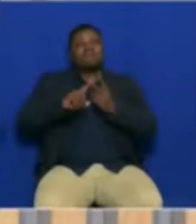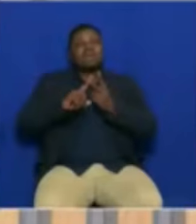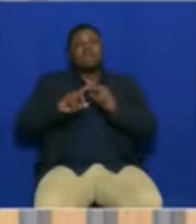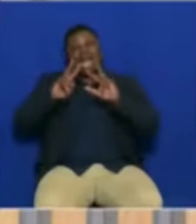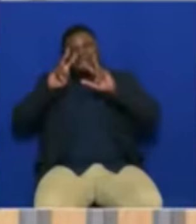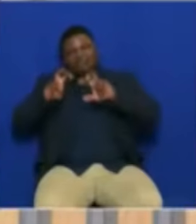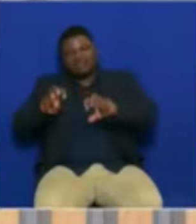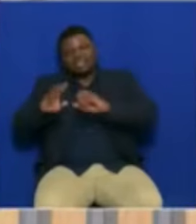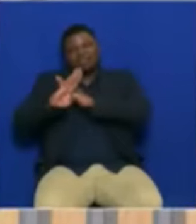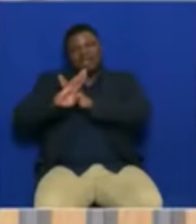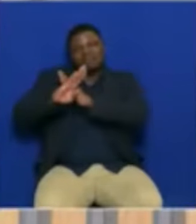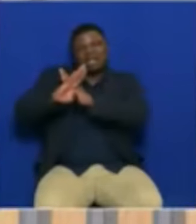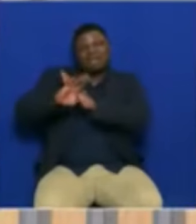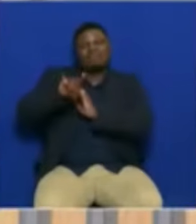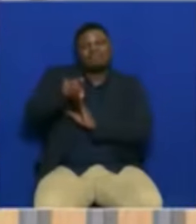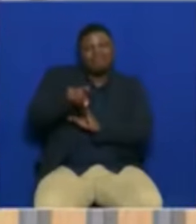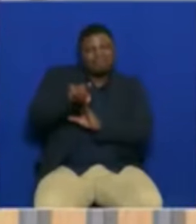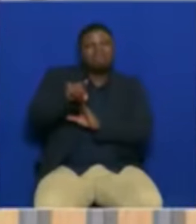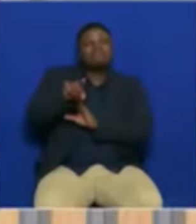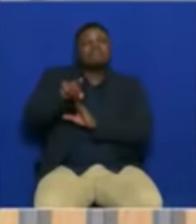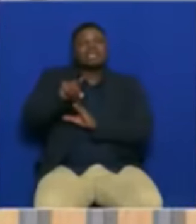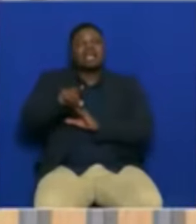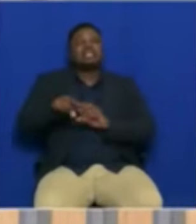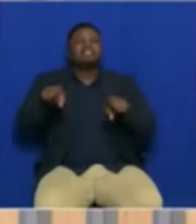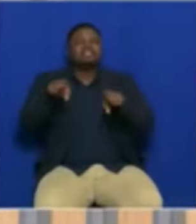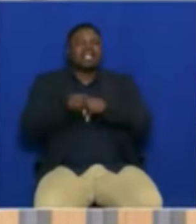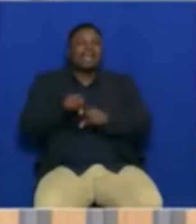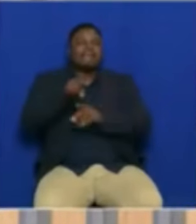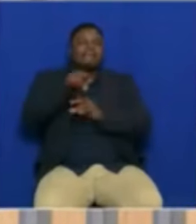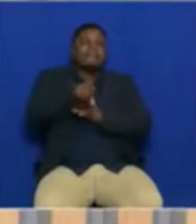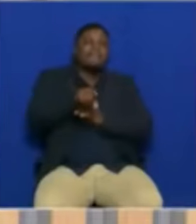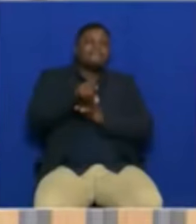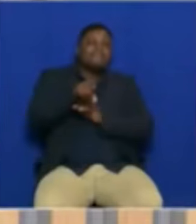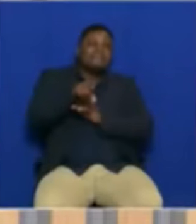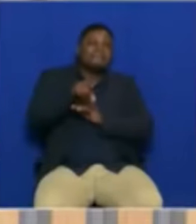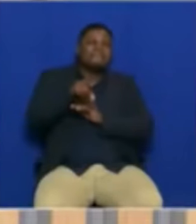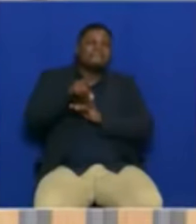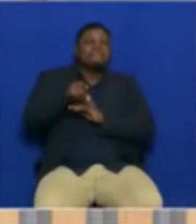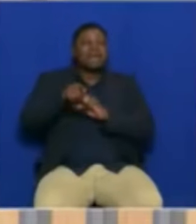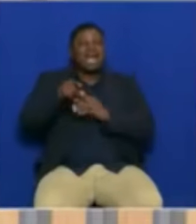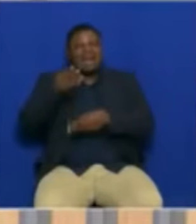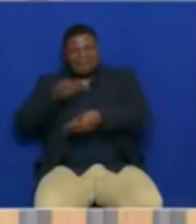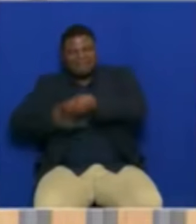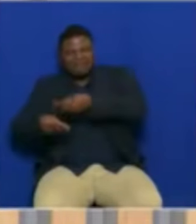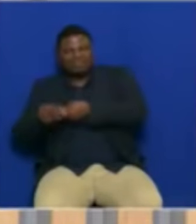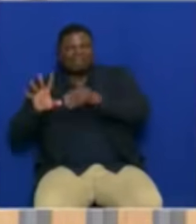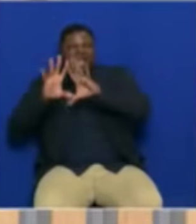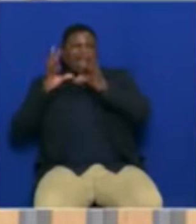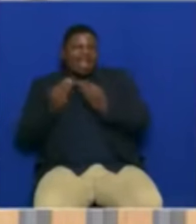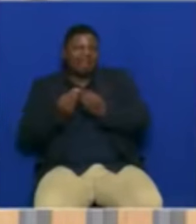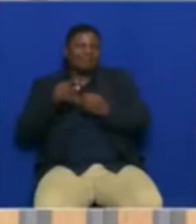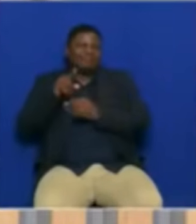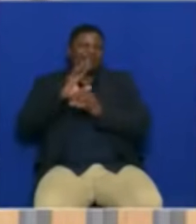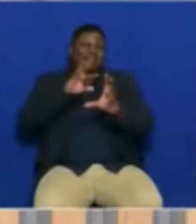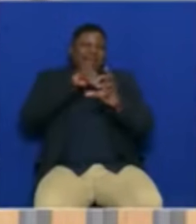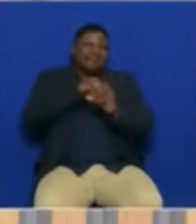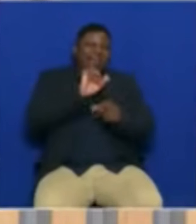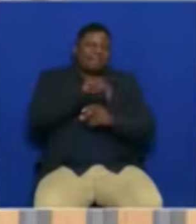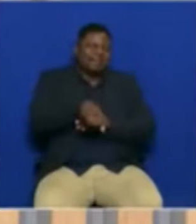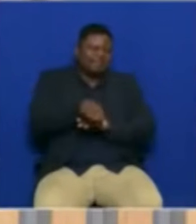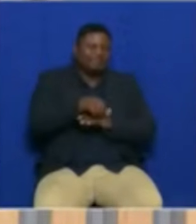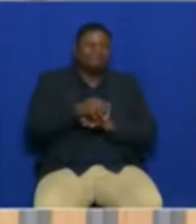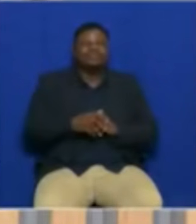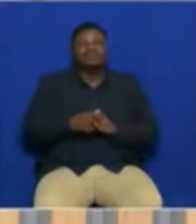perjury. See Annexure A. So you are telling the court that what is in the charge sheet is